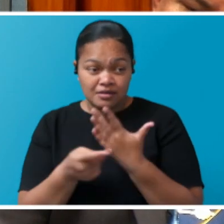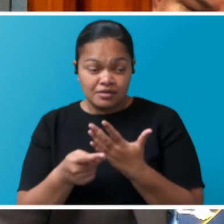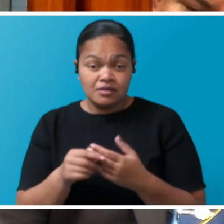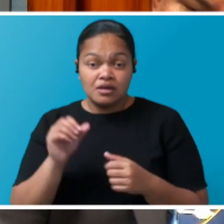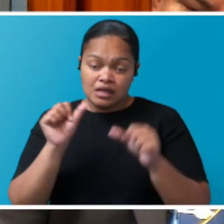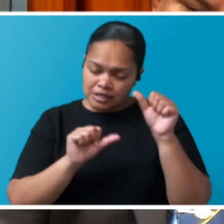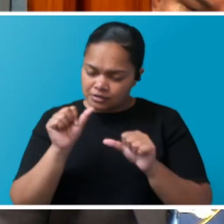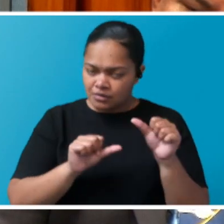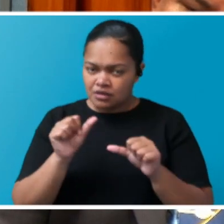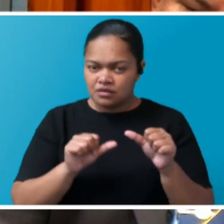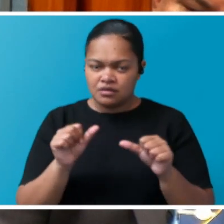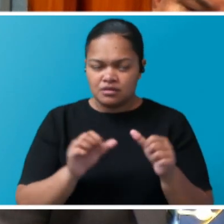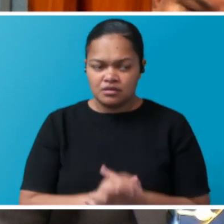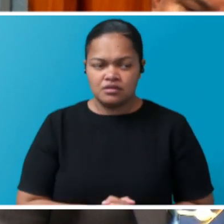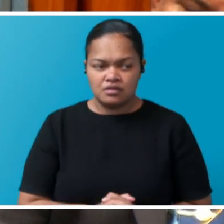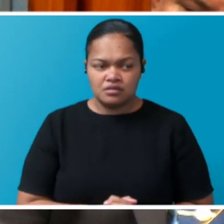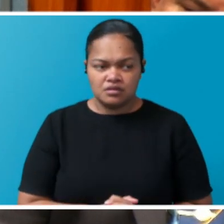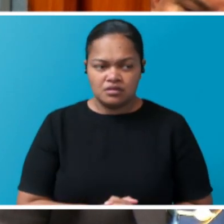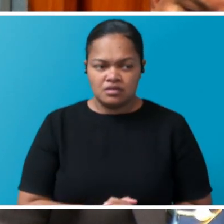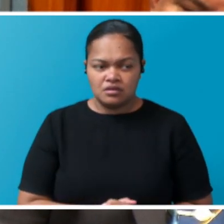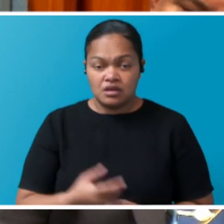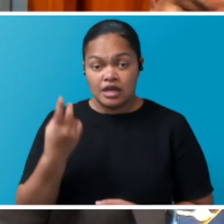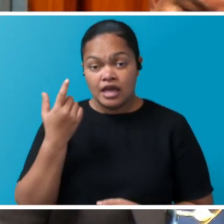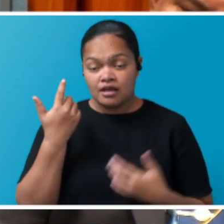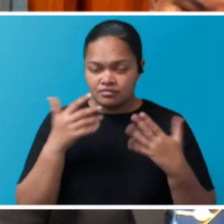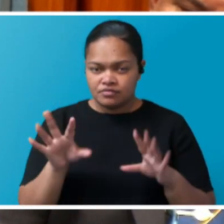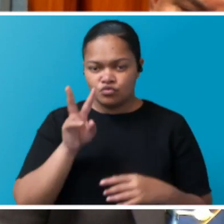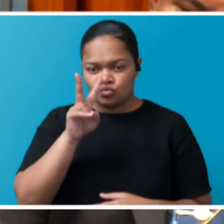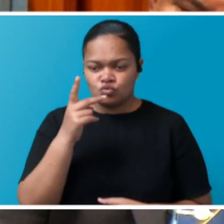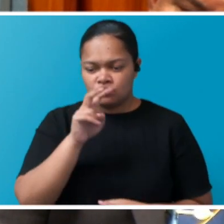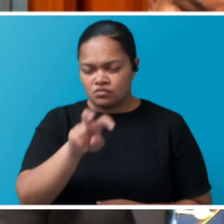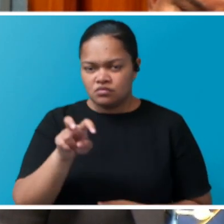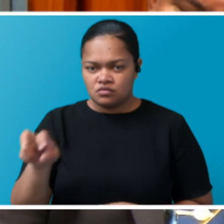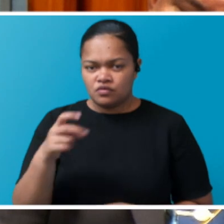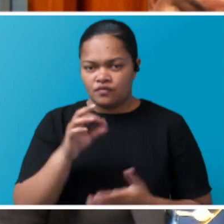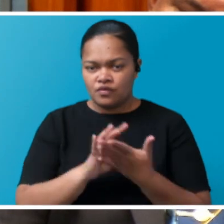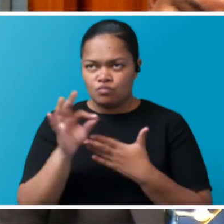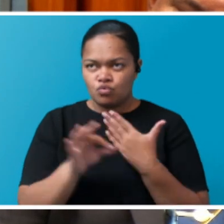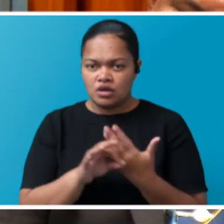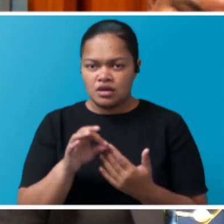have commenced and 2 site visits complete in February and March 2025.